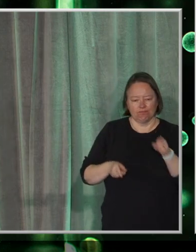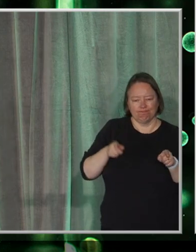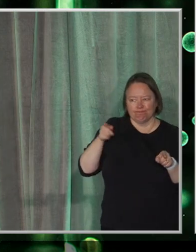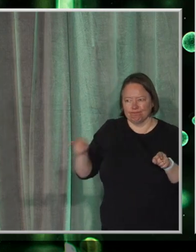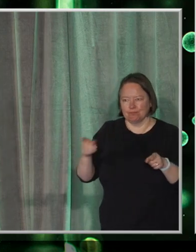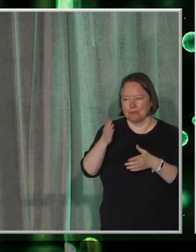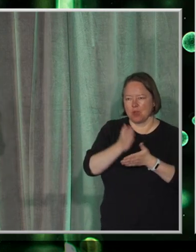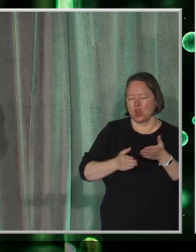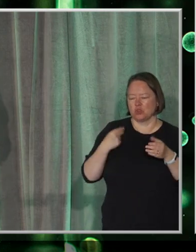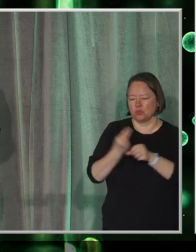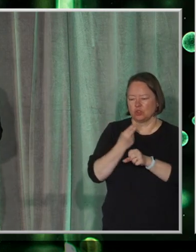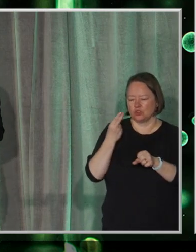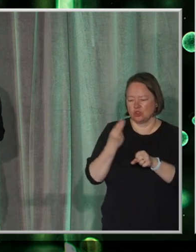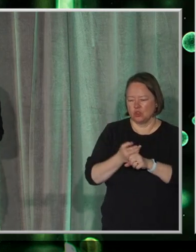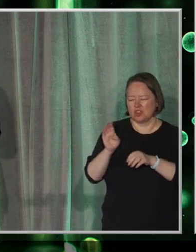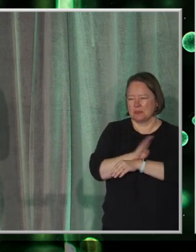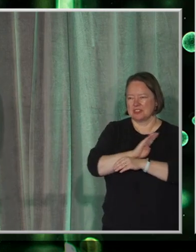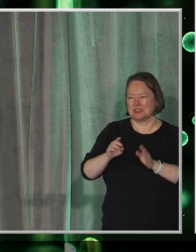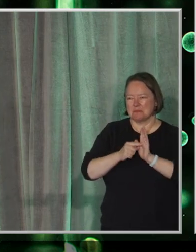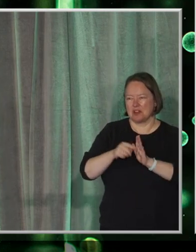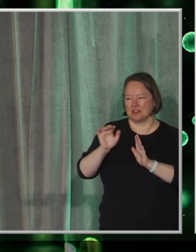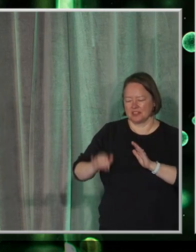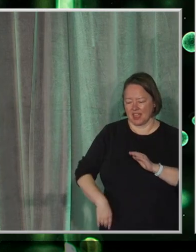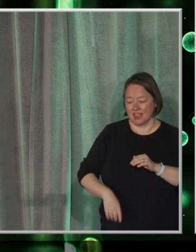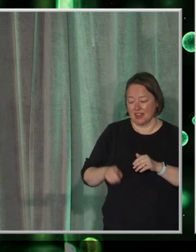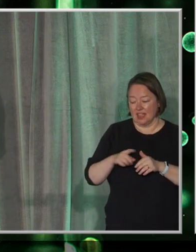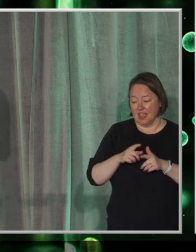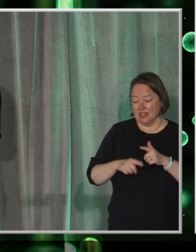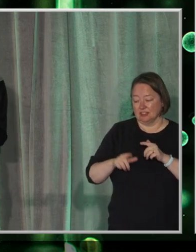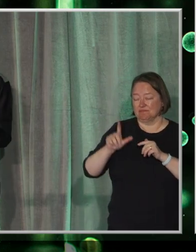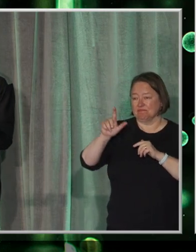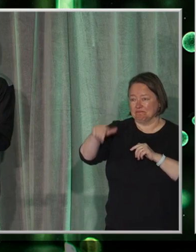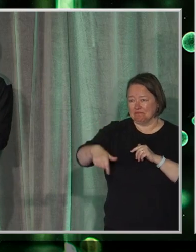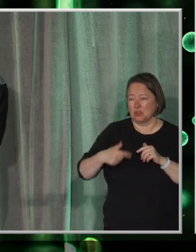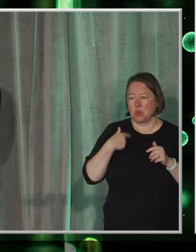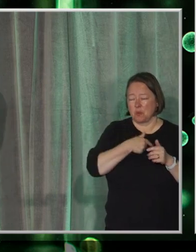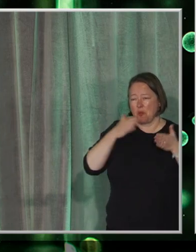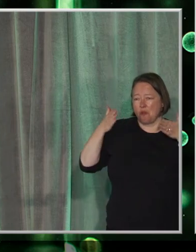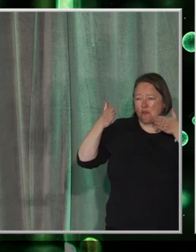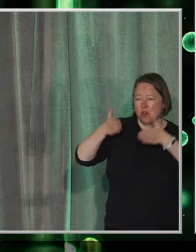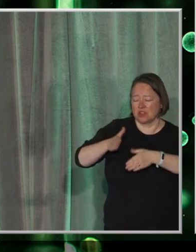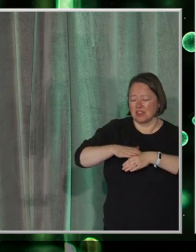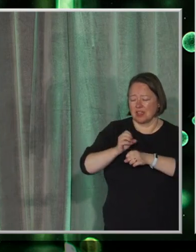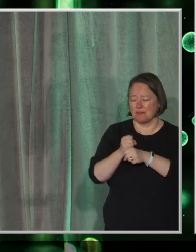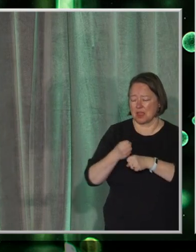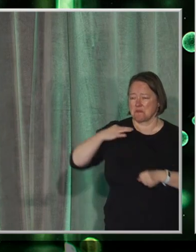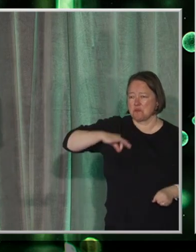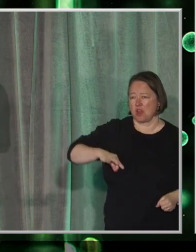purpose-driven. We use the purpose-driven business model, where we will not only be focused on generating profits, but rather than